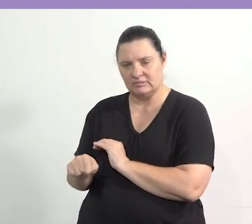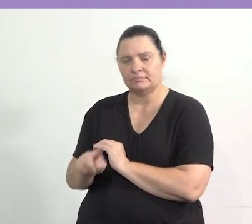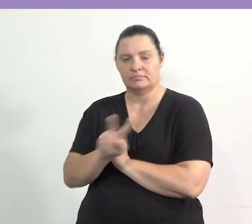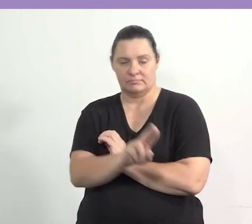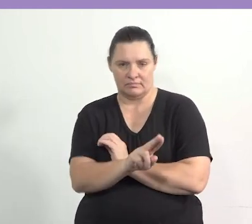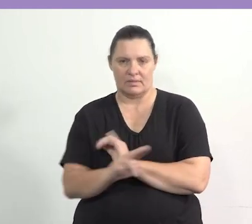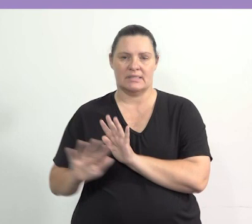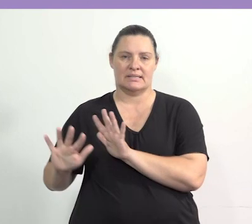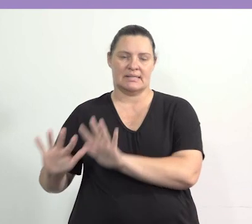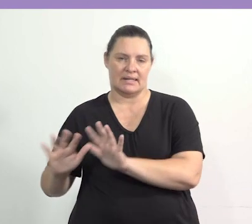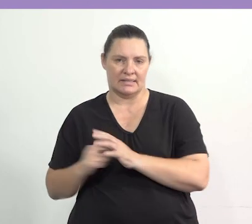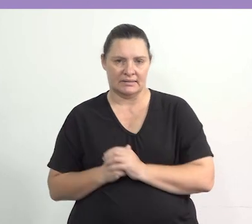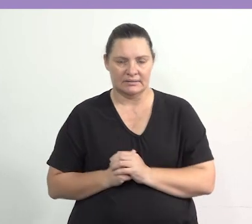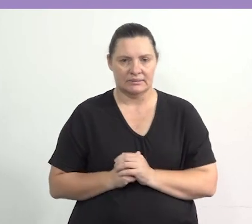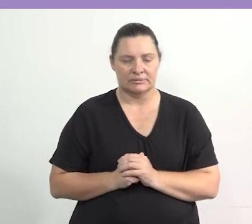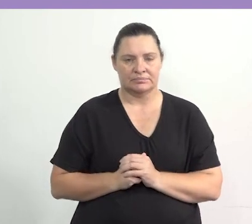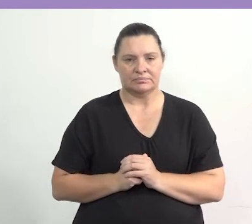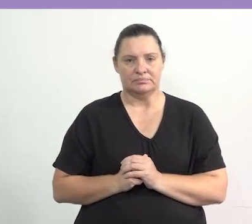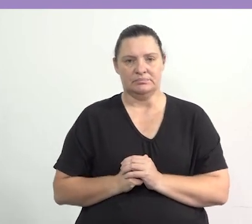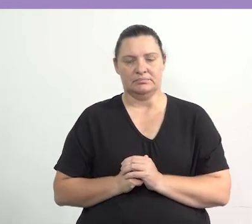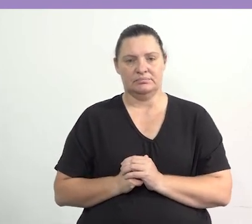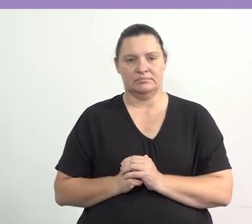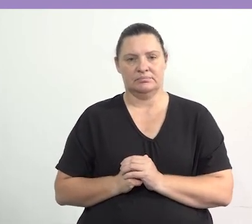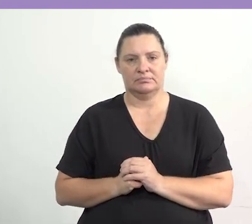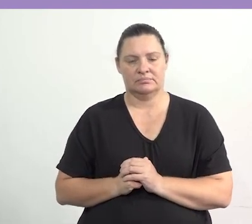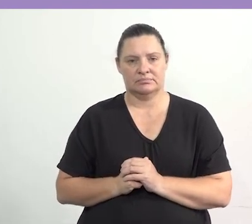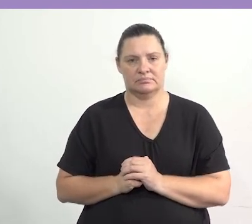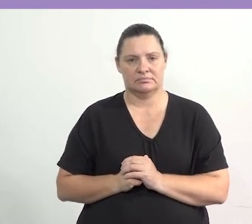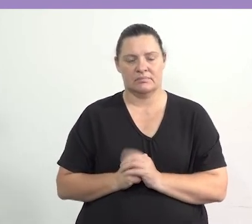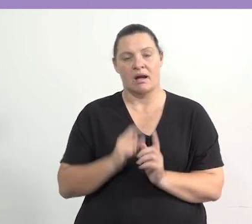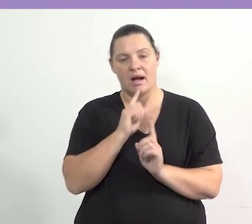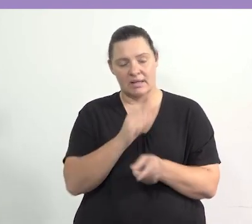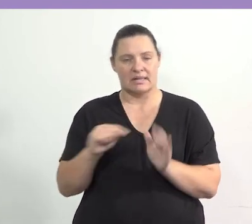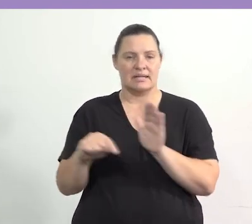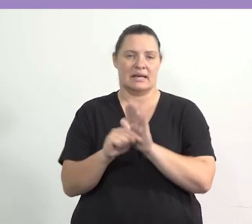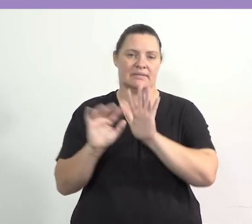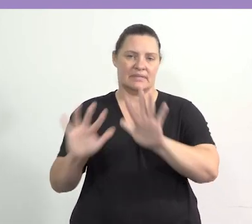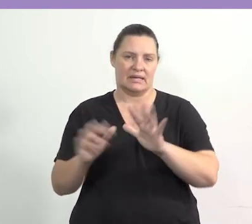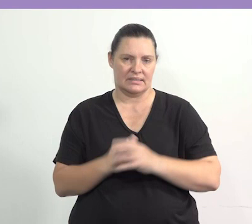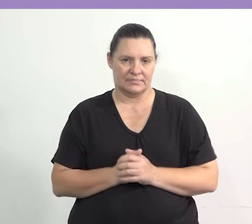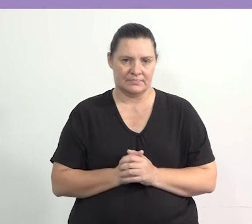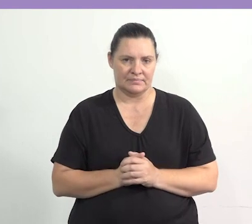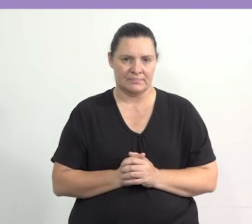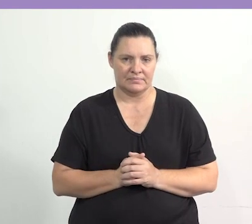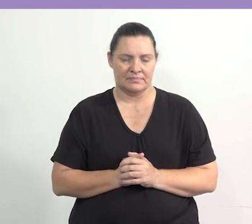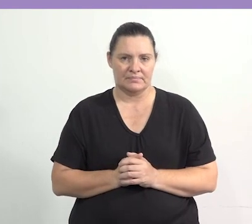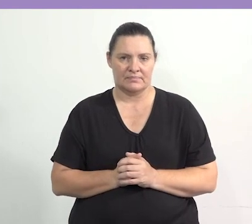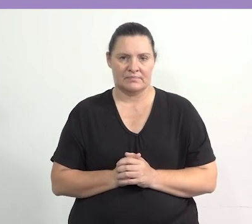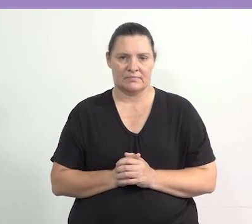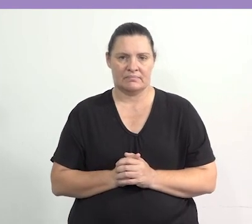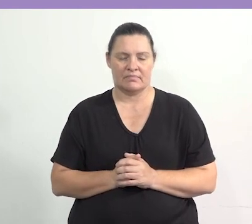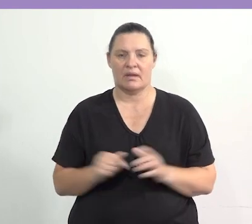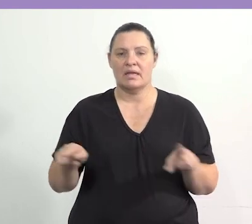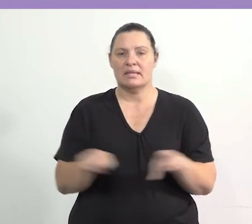answer is going to be negative. And then 2 multiplied by 5 is 10. So my answer is going to be a negative